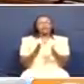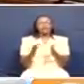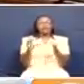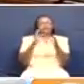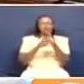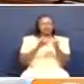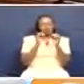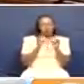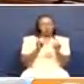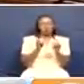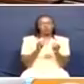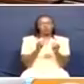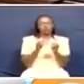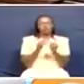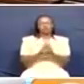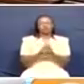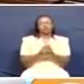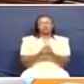closed.